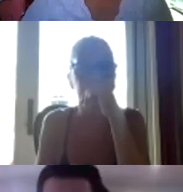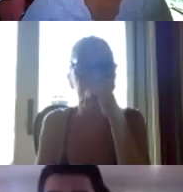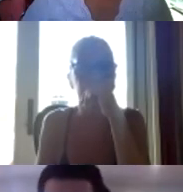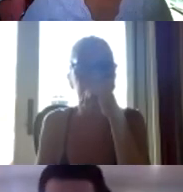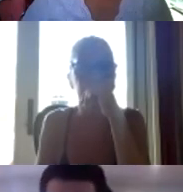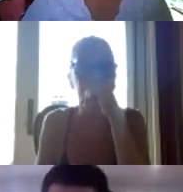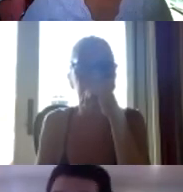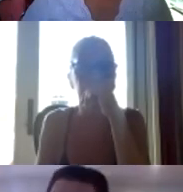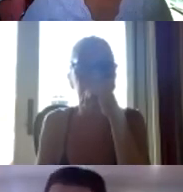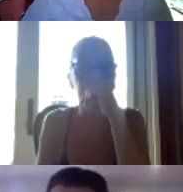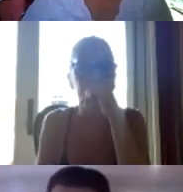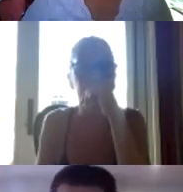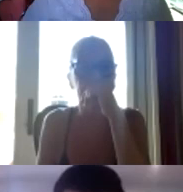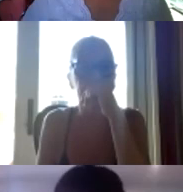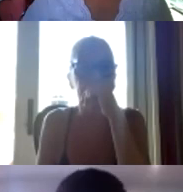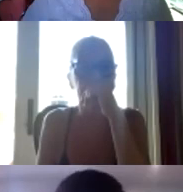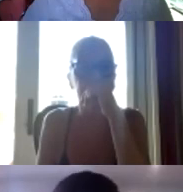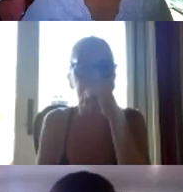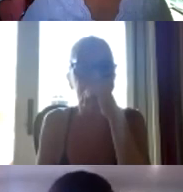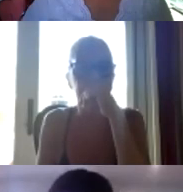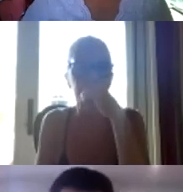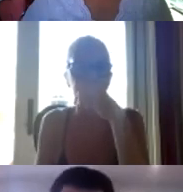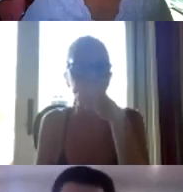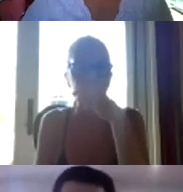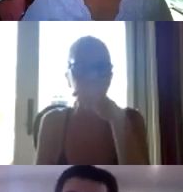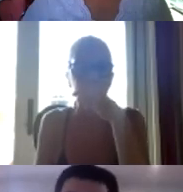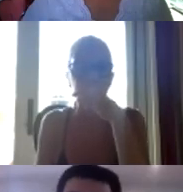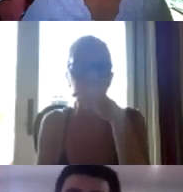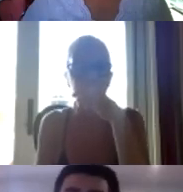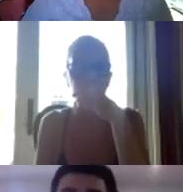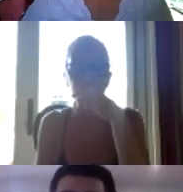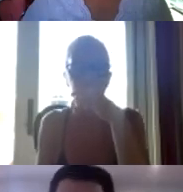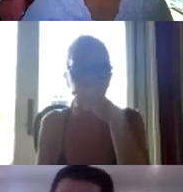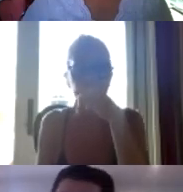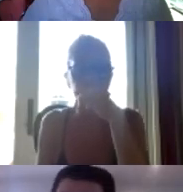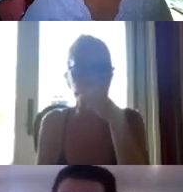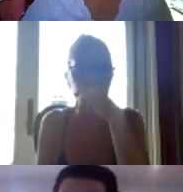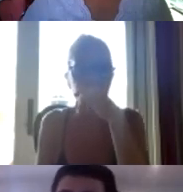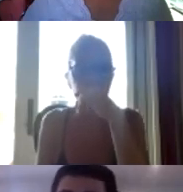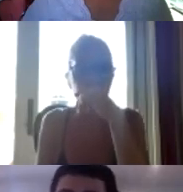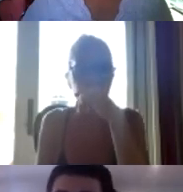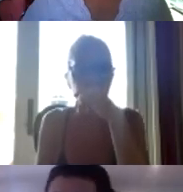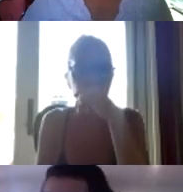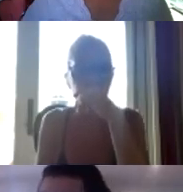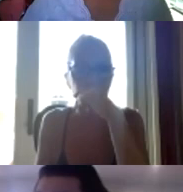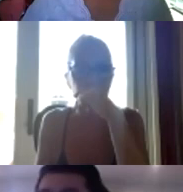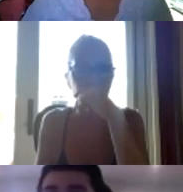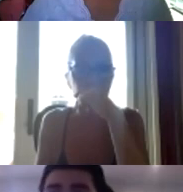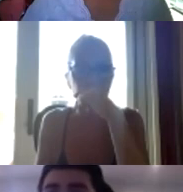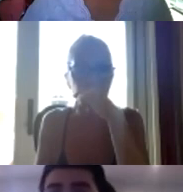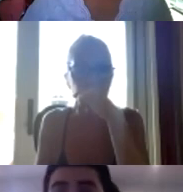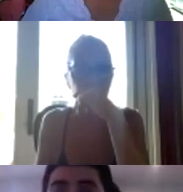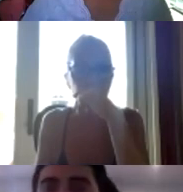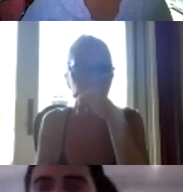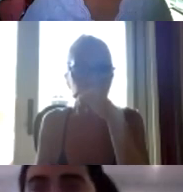I make sure that they know that they have access to me as well. But yeah, documentaries for